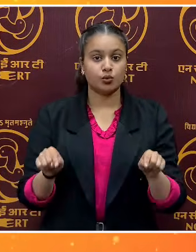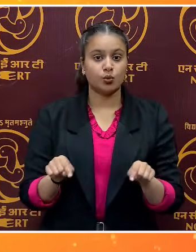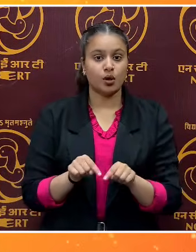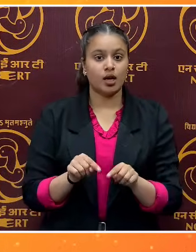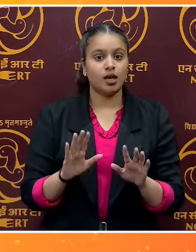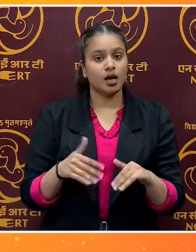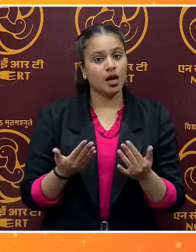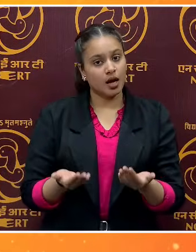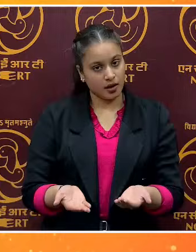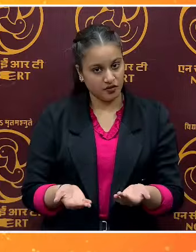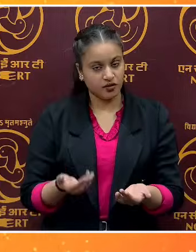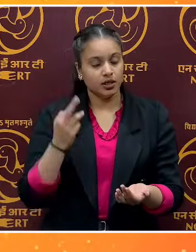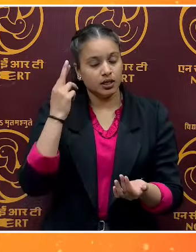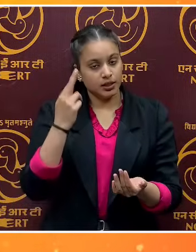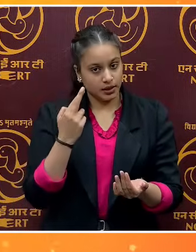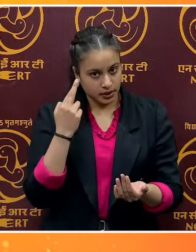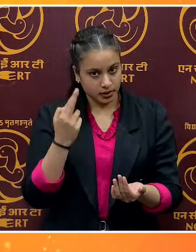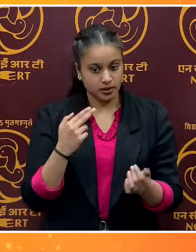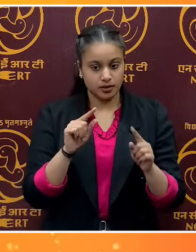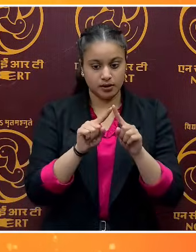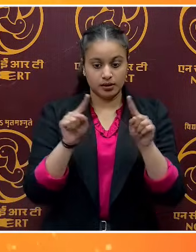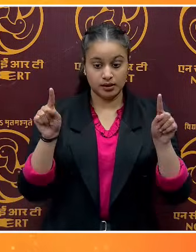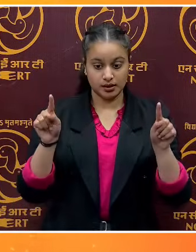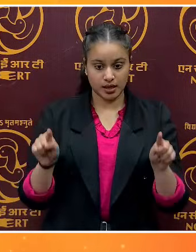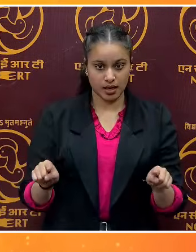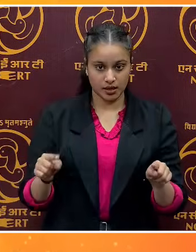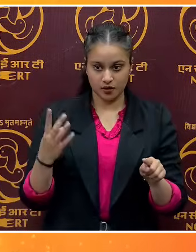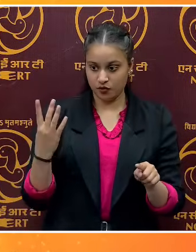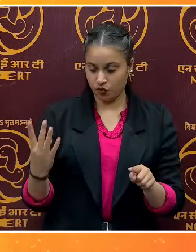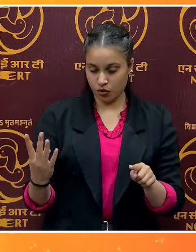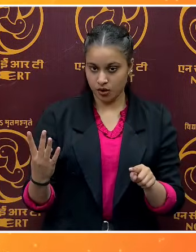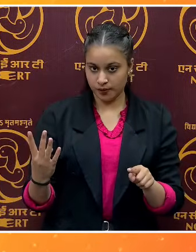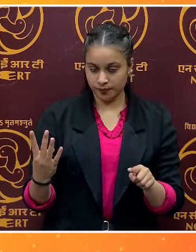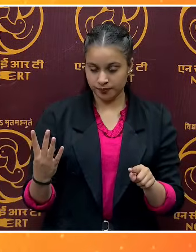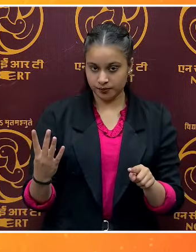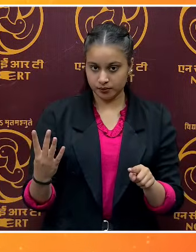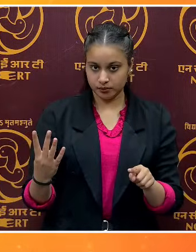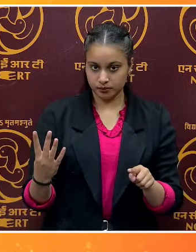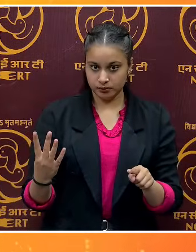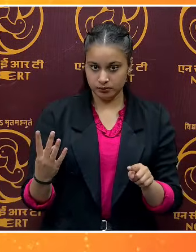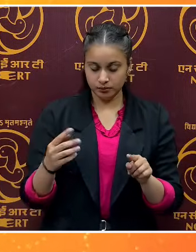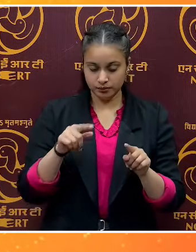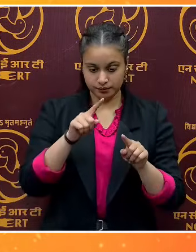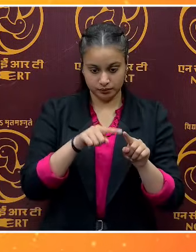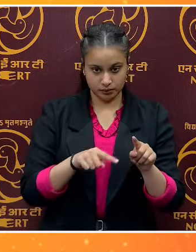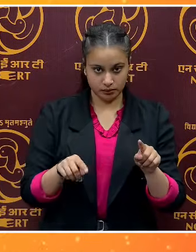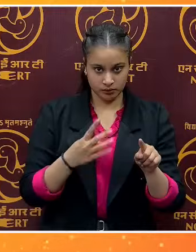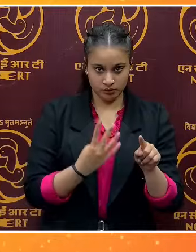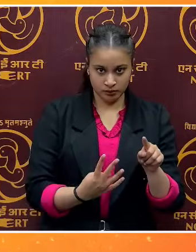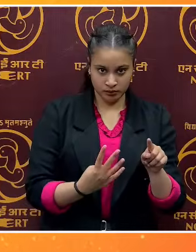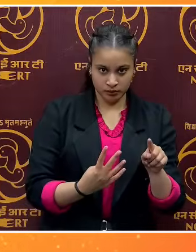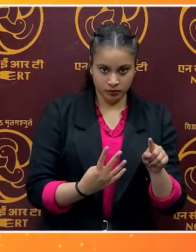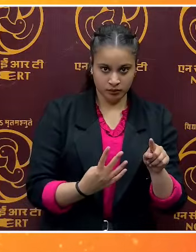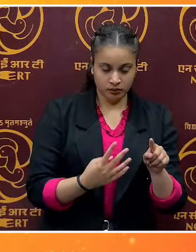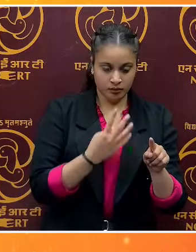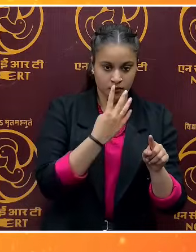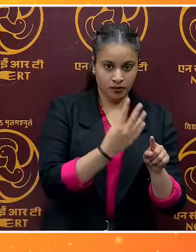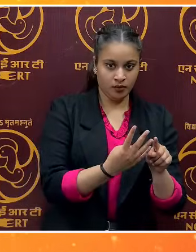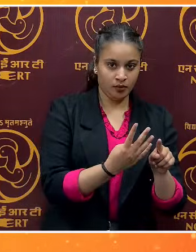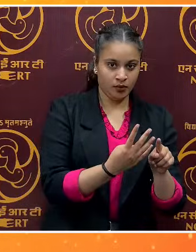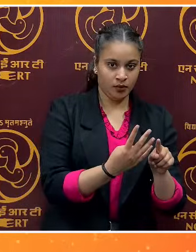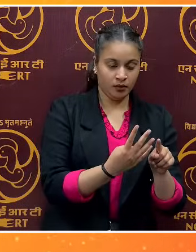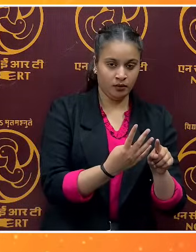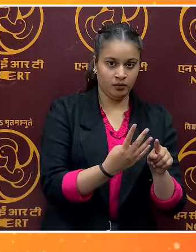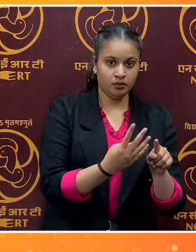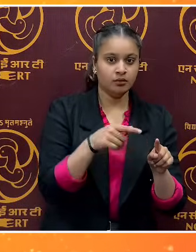because this side length measures 4 centimeters and this also measures 4 centimeters and